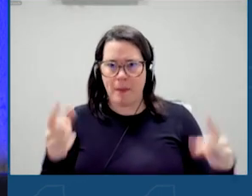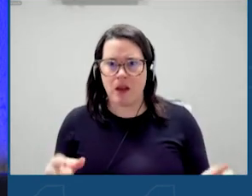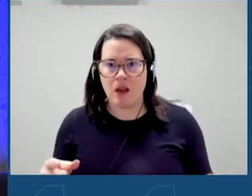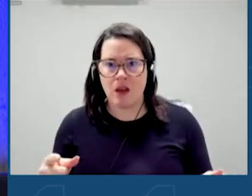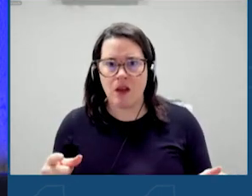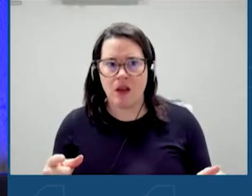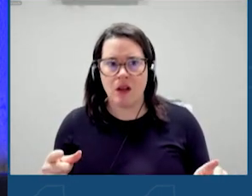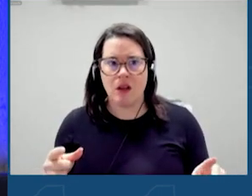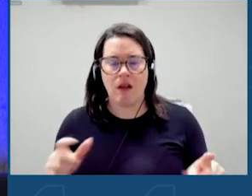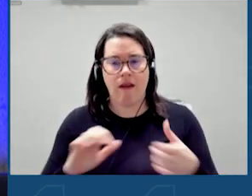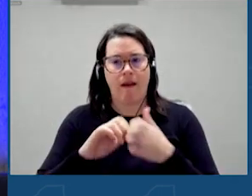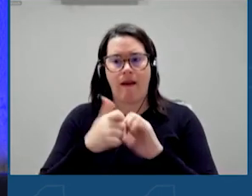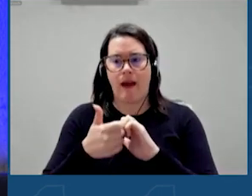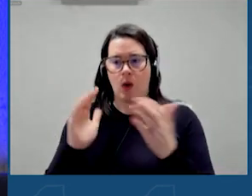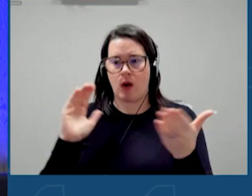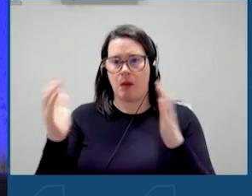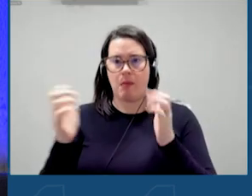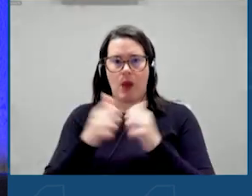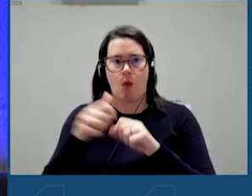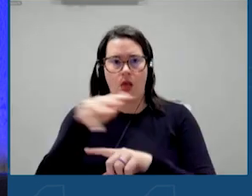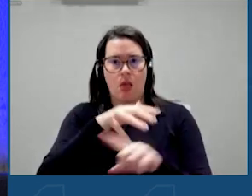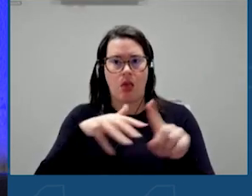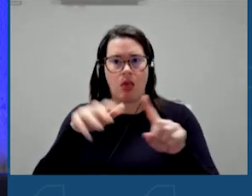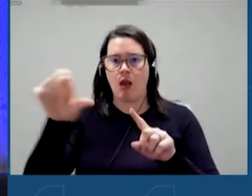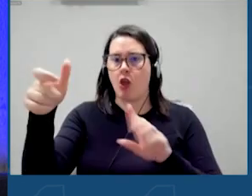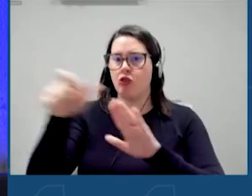And how do we compare with surrounding states?